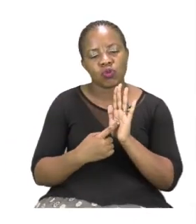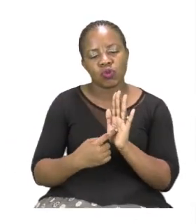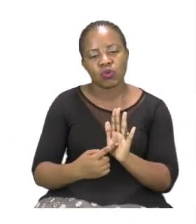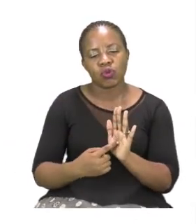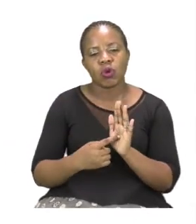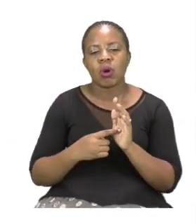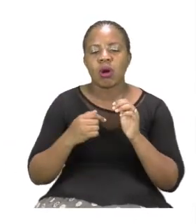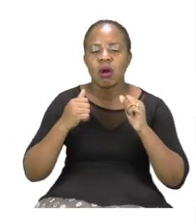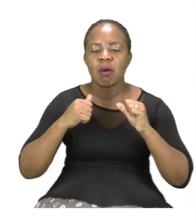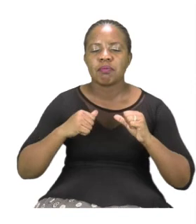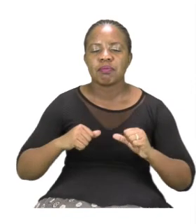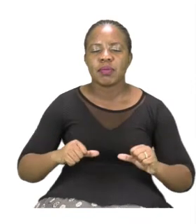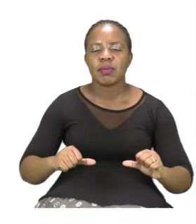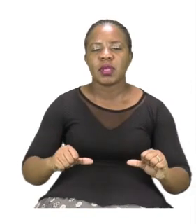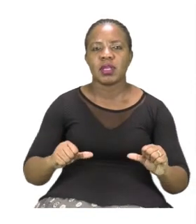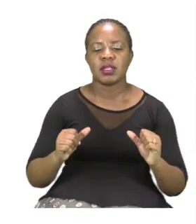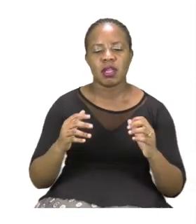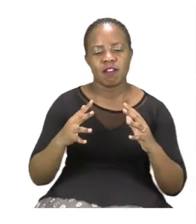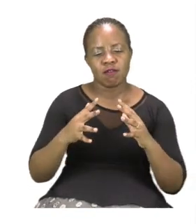enjoyed in Namibia.